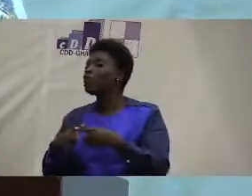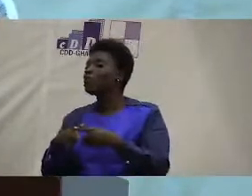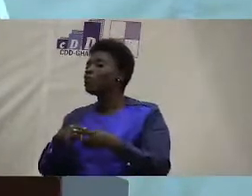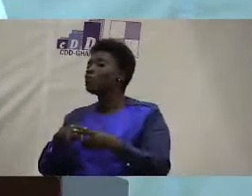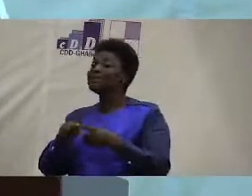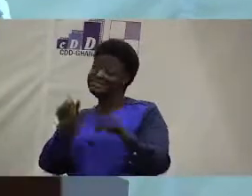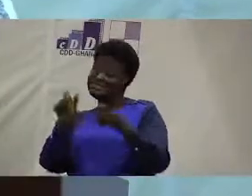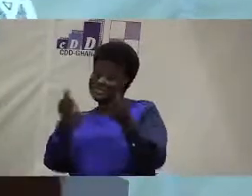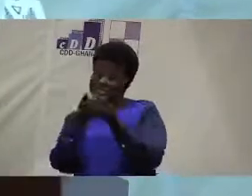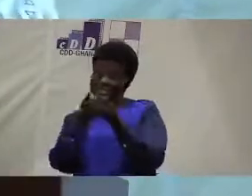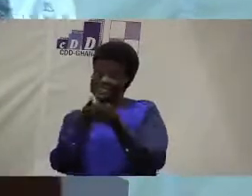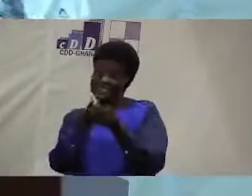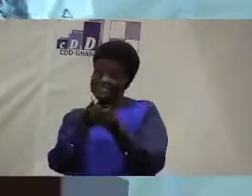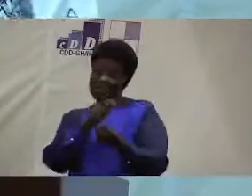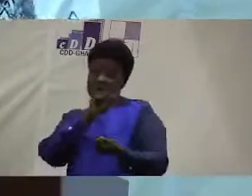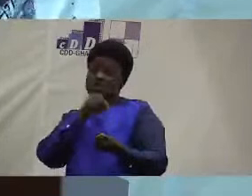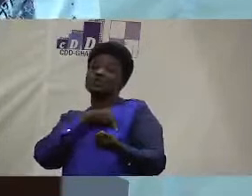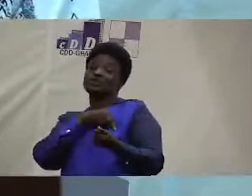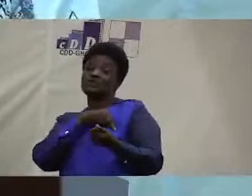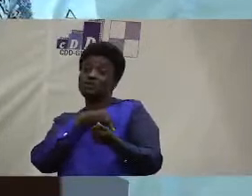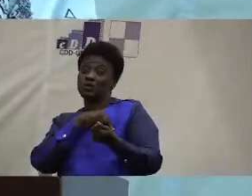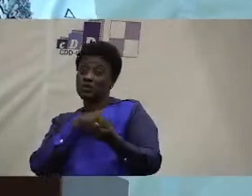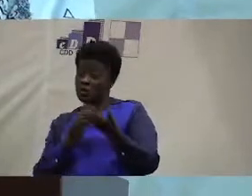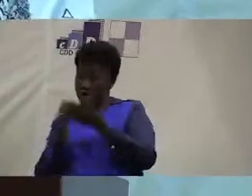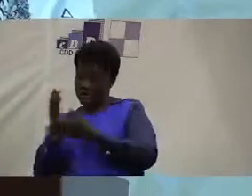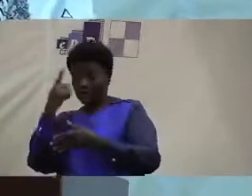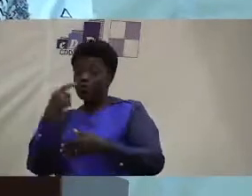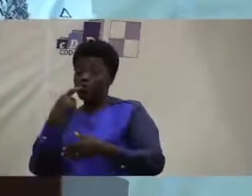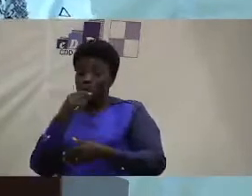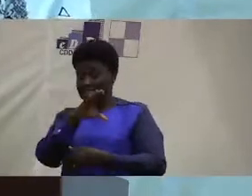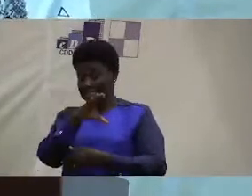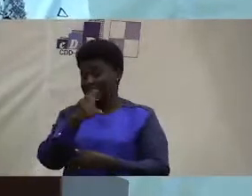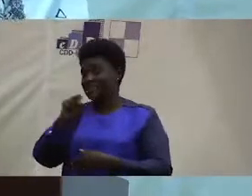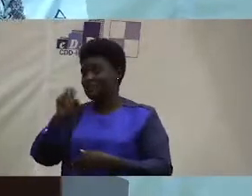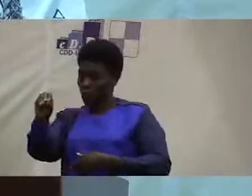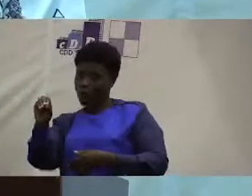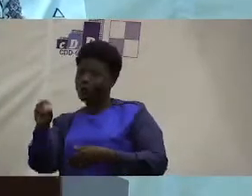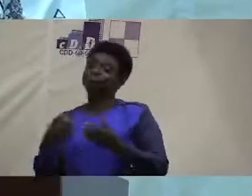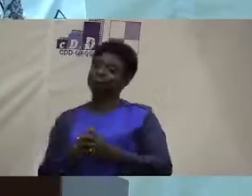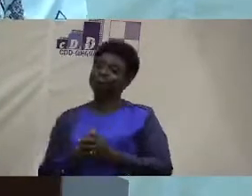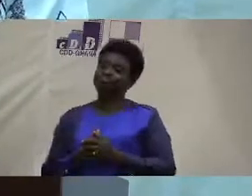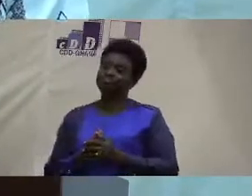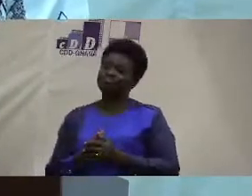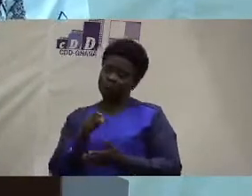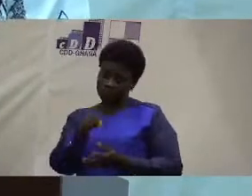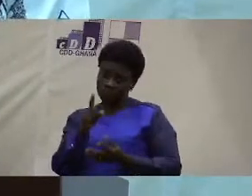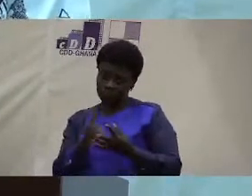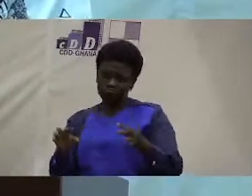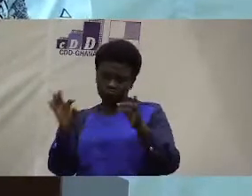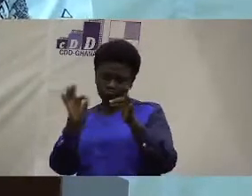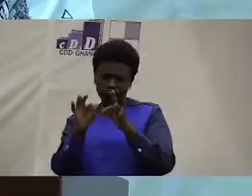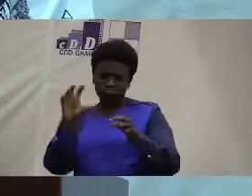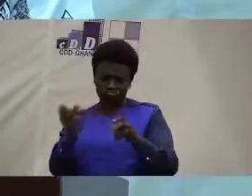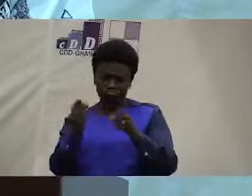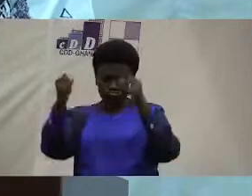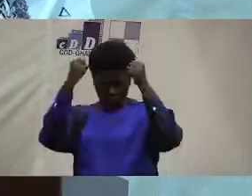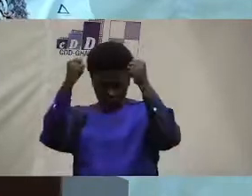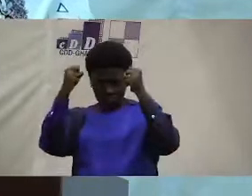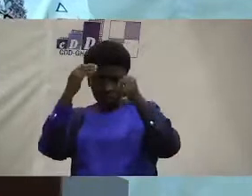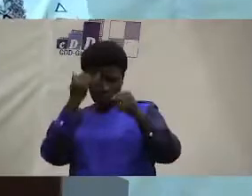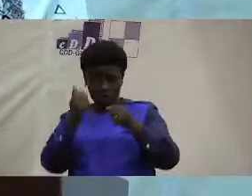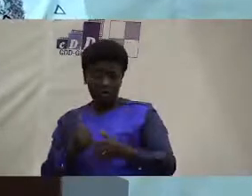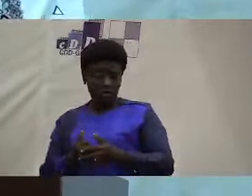the challenge of legitimacy for civil society organizations, and we must take it very, very seriously,